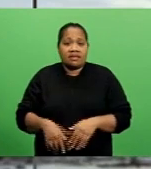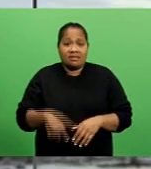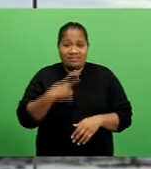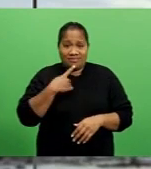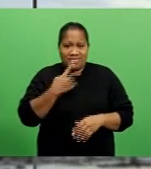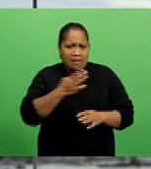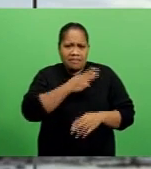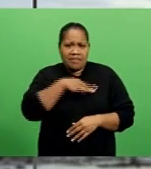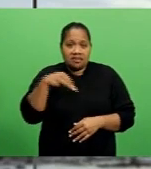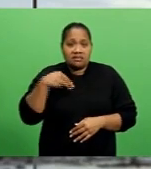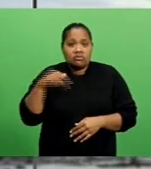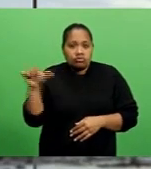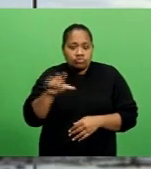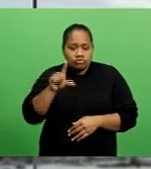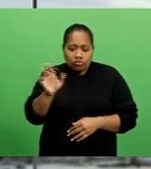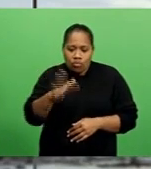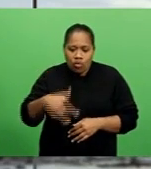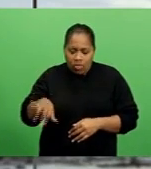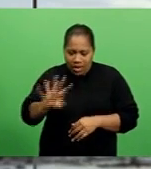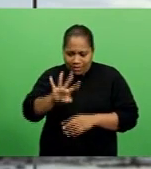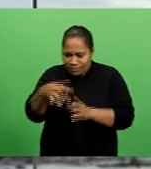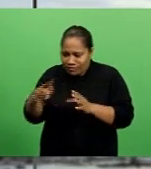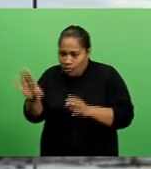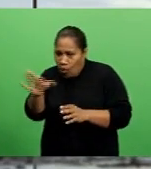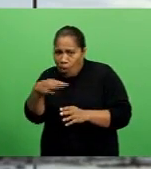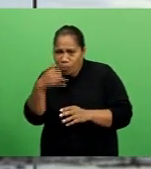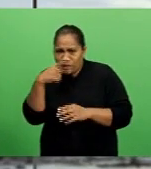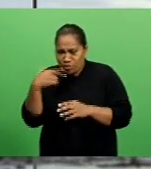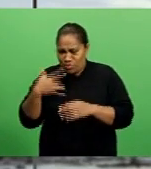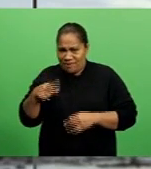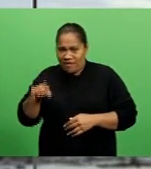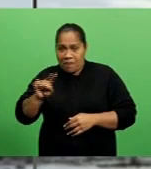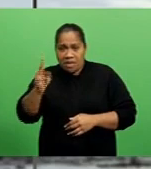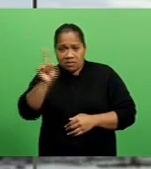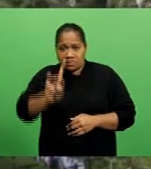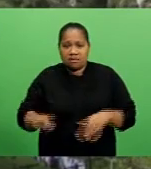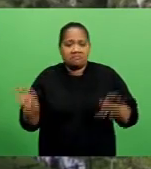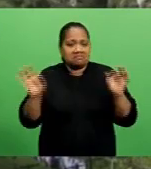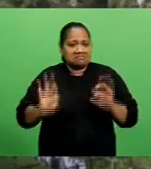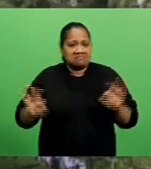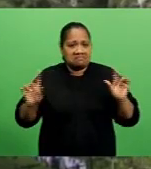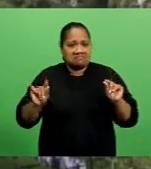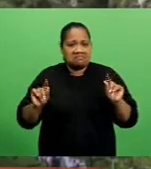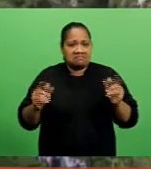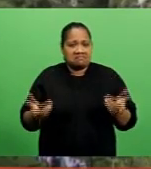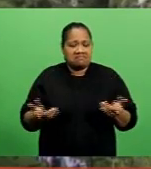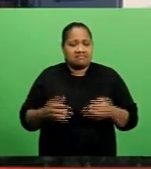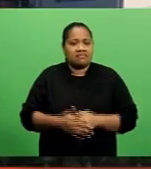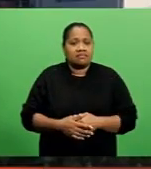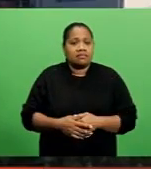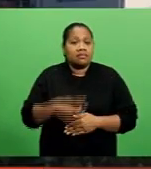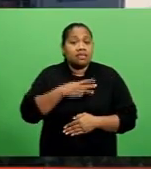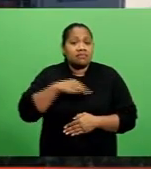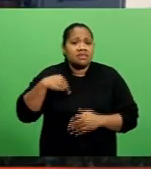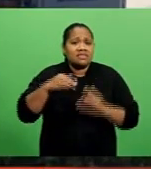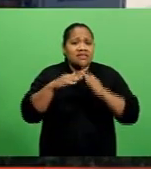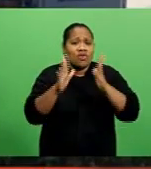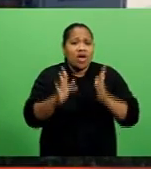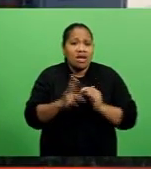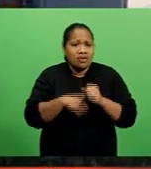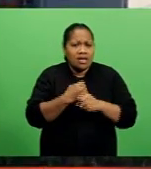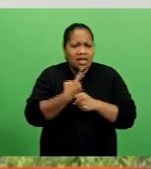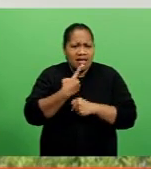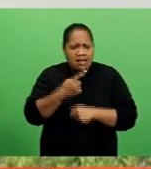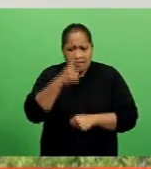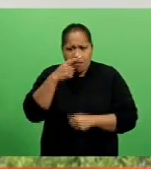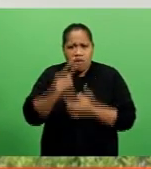was directed to profile all tenants and to date nothing has been done. The Minister for Housing says people breaching